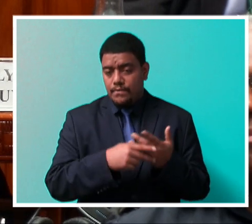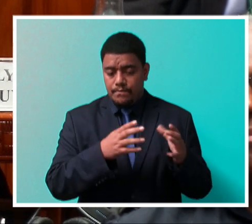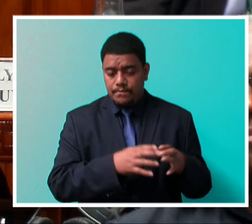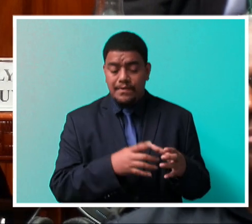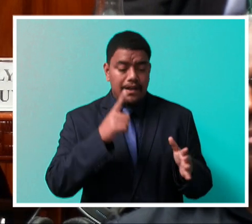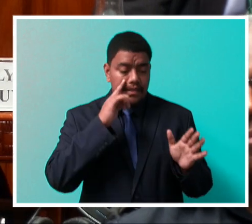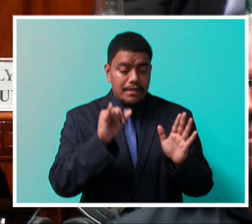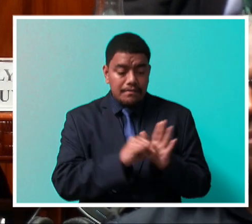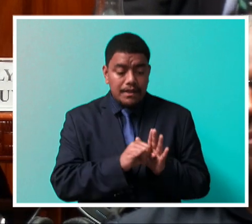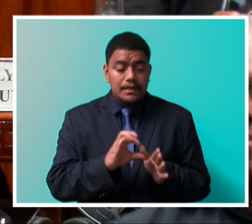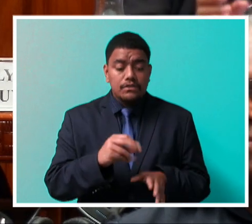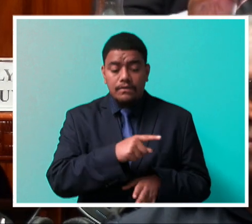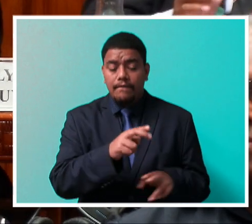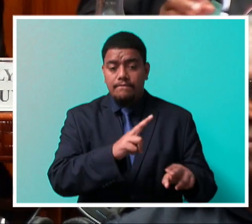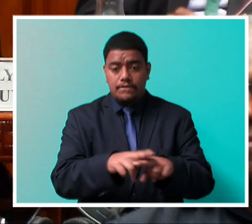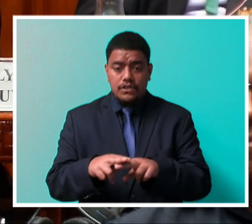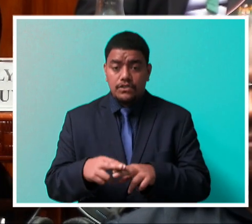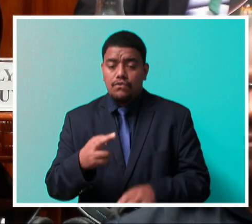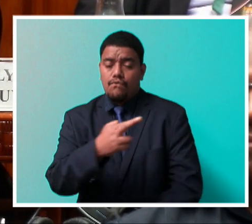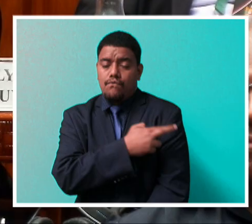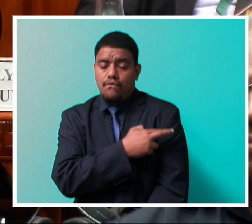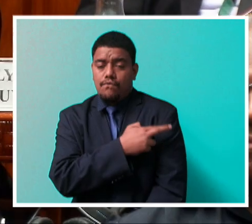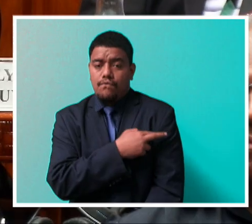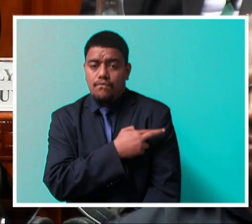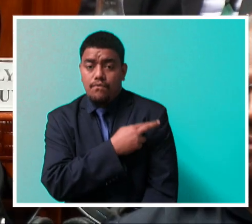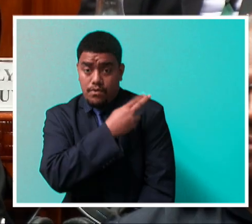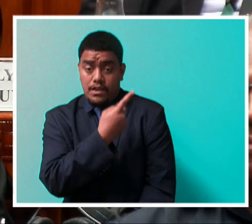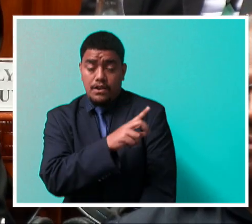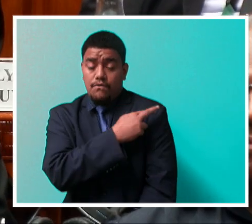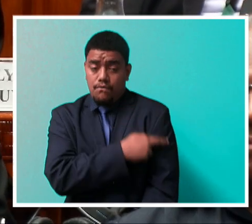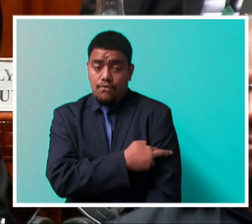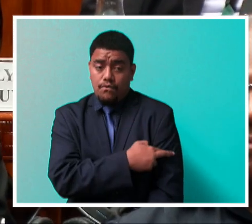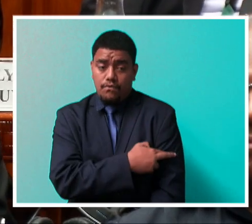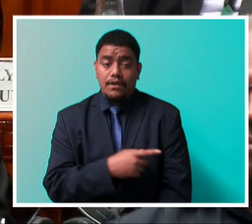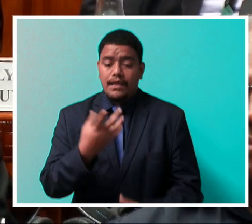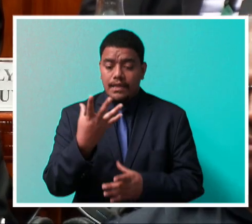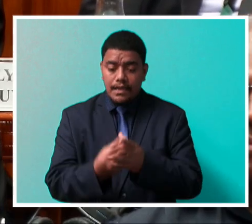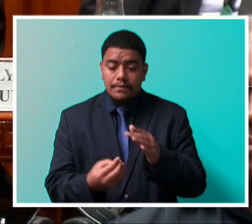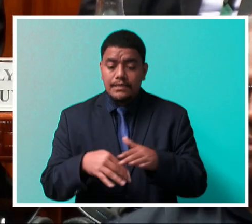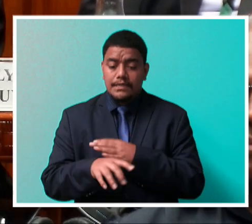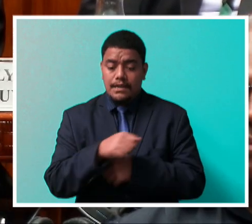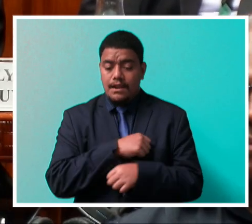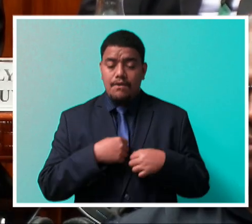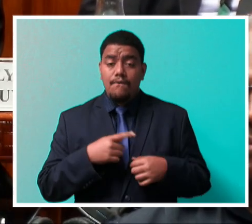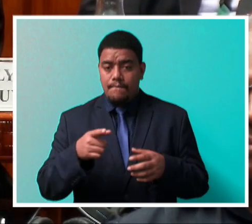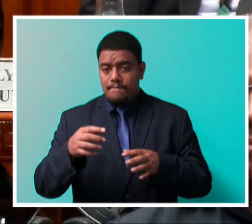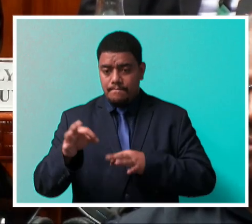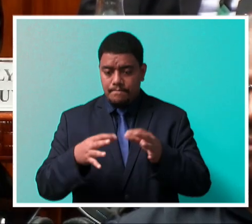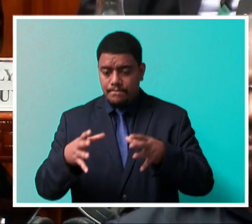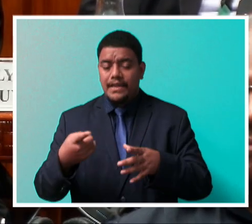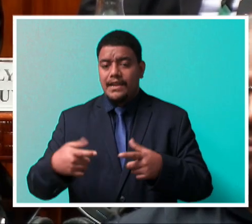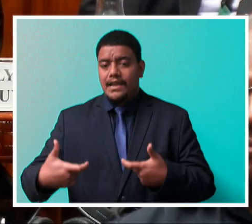identified shortcomings in Fiji's aviation laws, specifically gaps in our legal mandates and